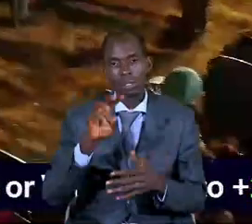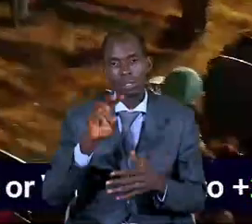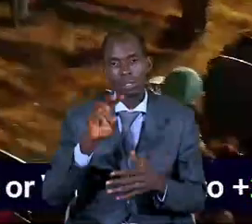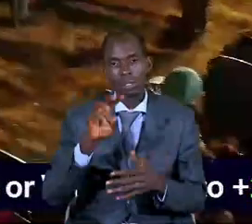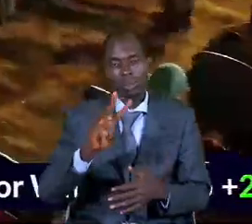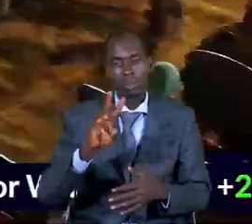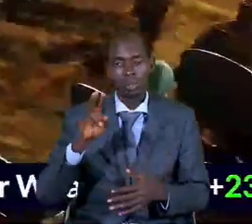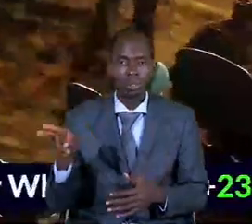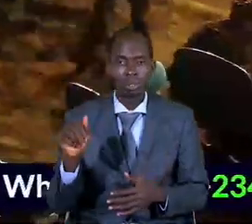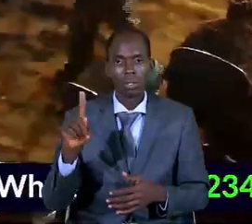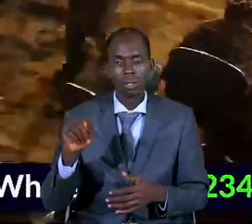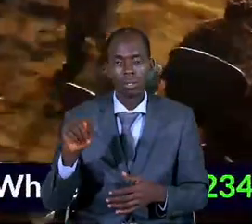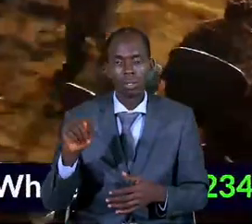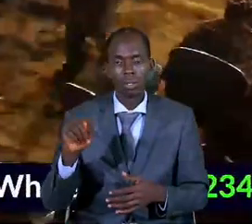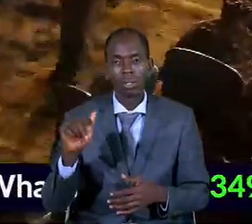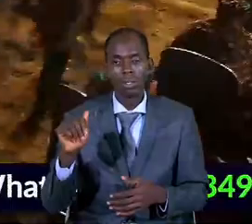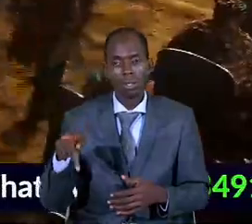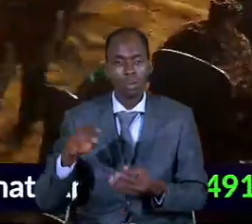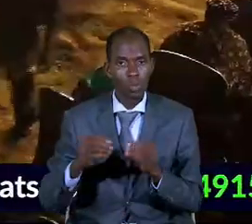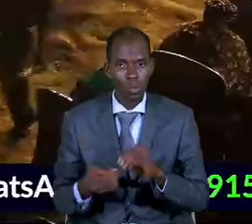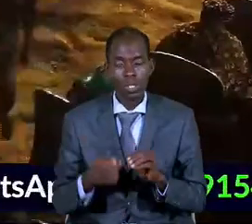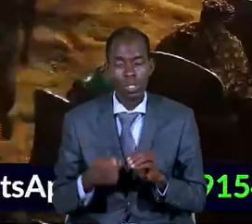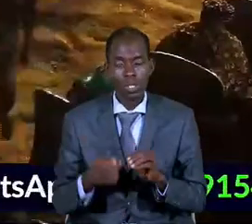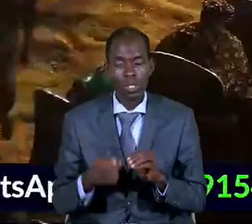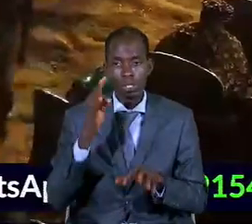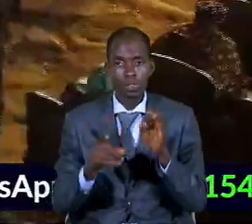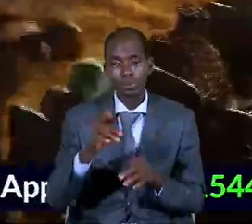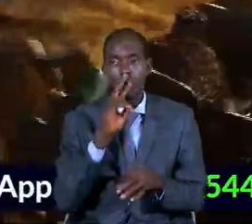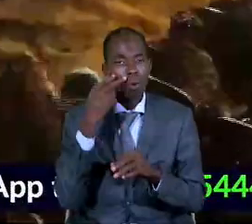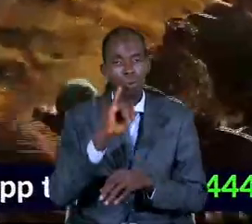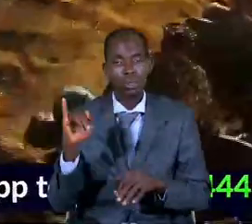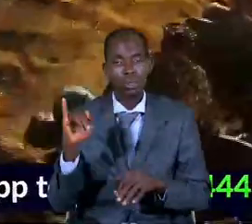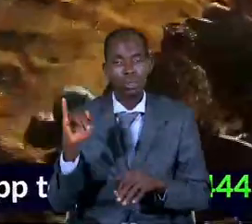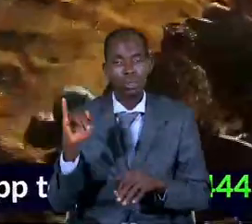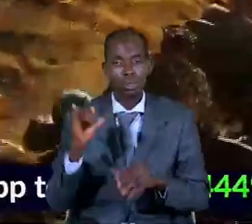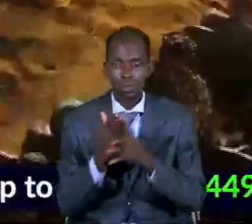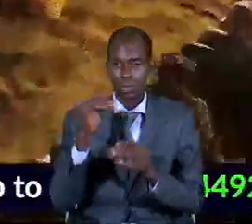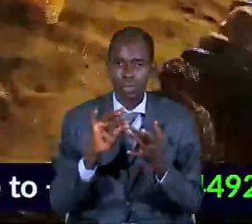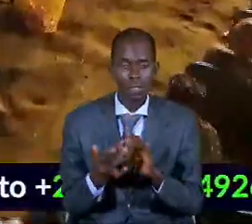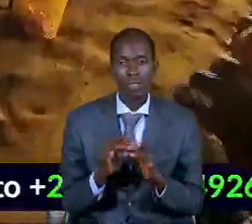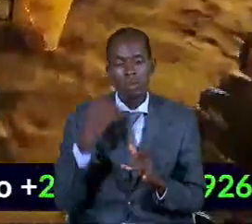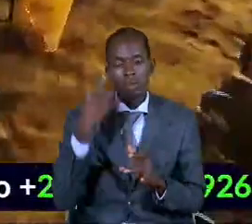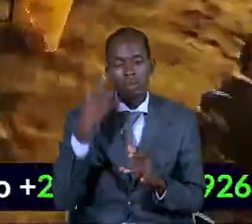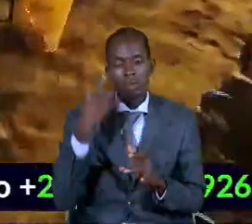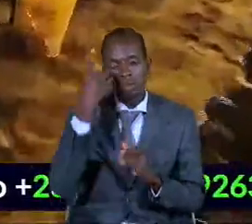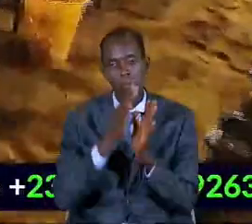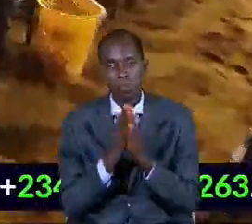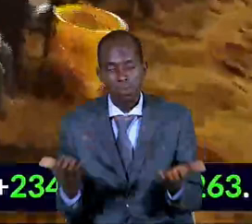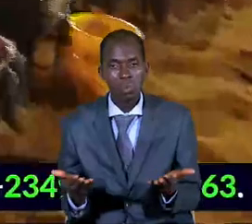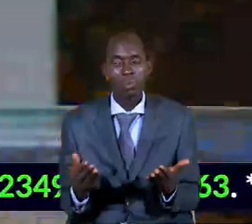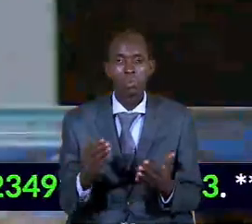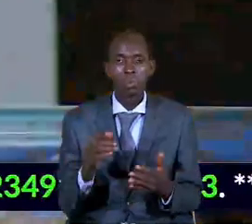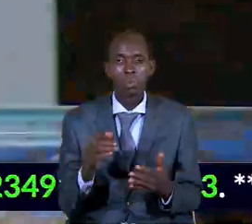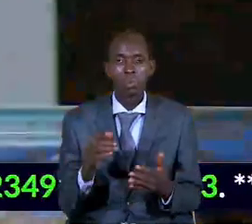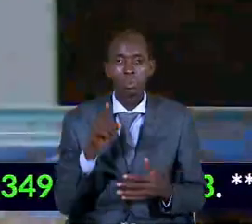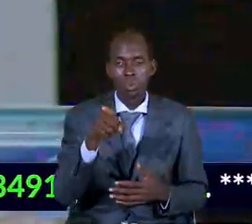check it very well. If there is a name you are being called at home or in the community where you live,